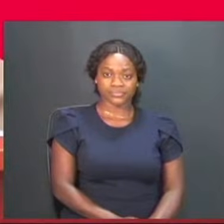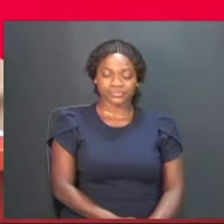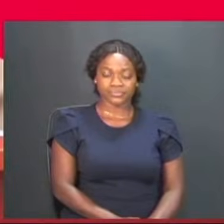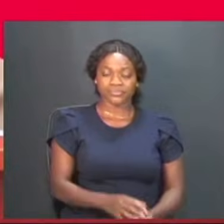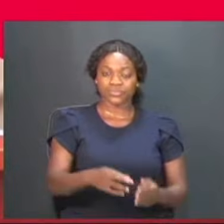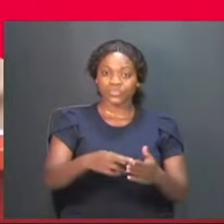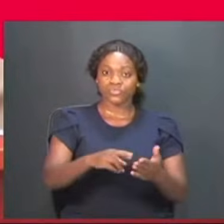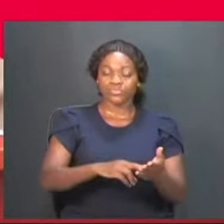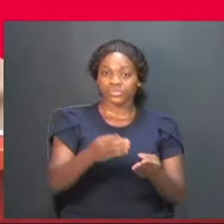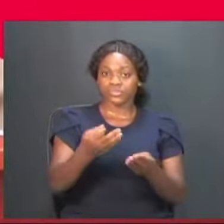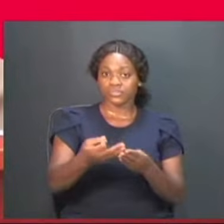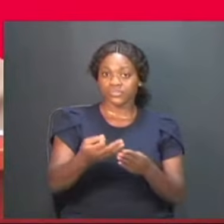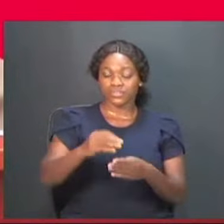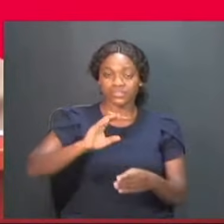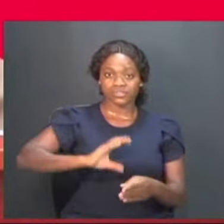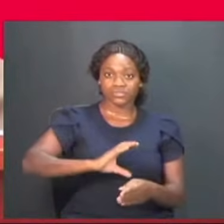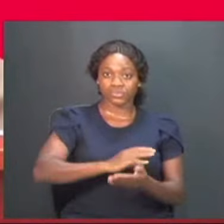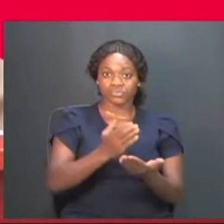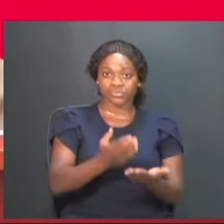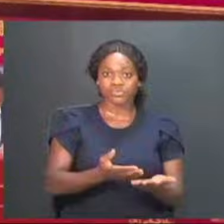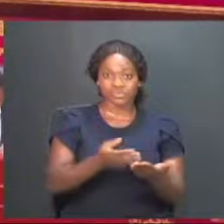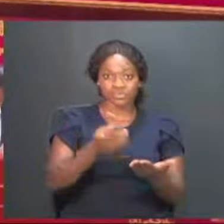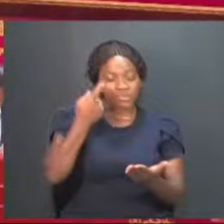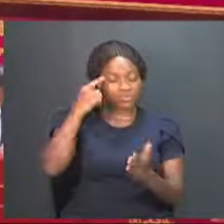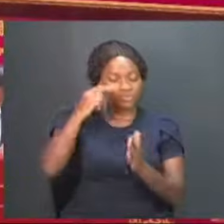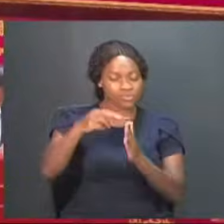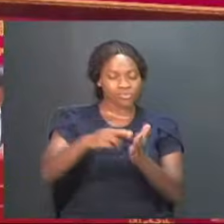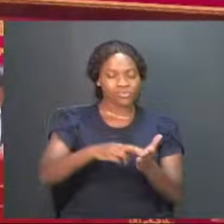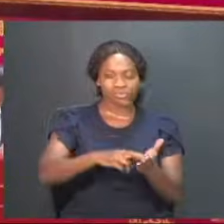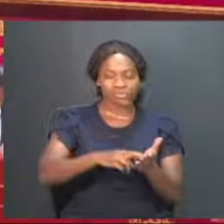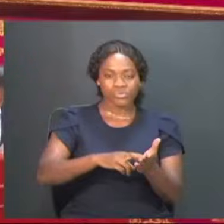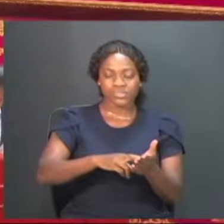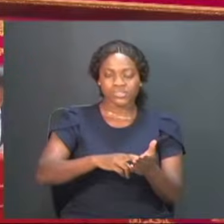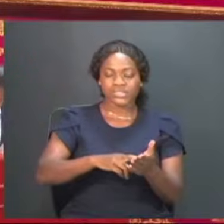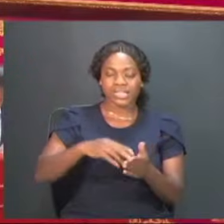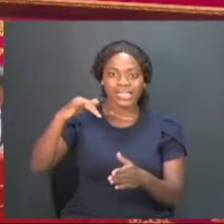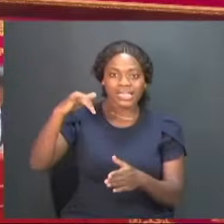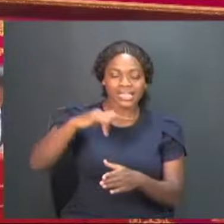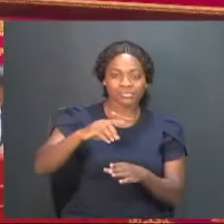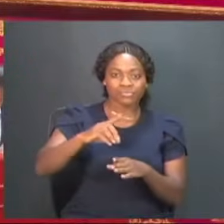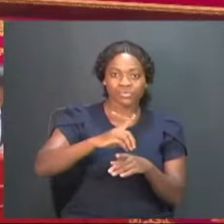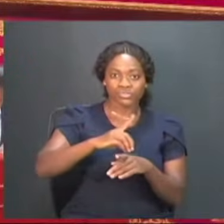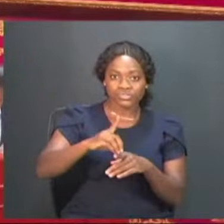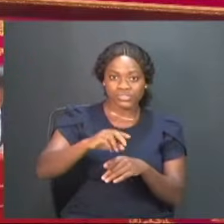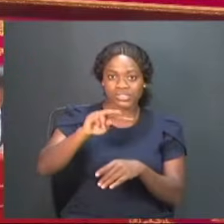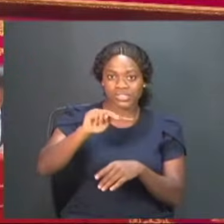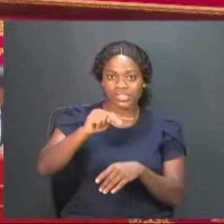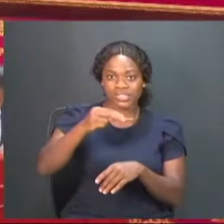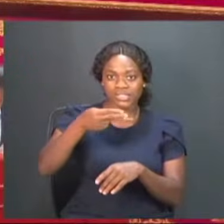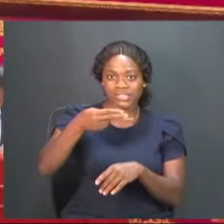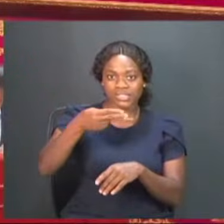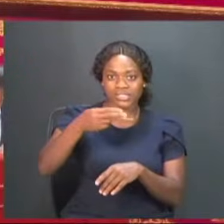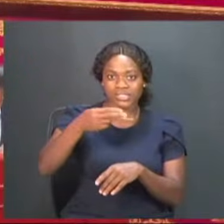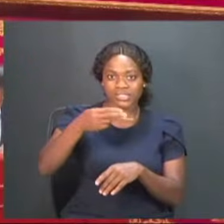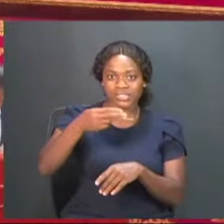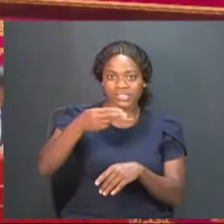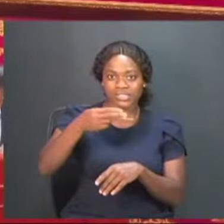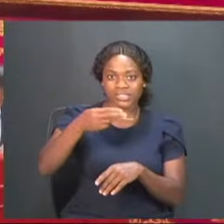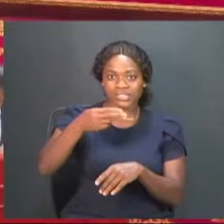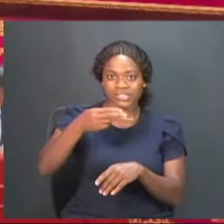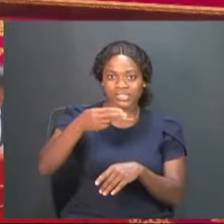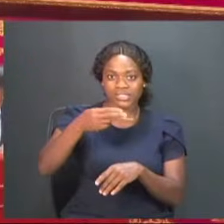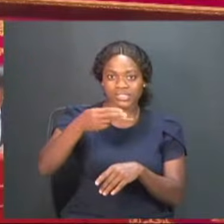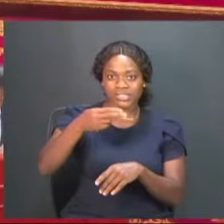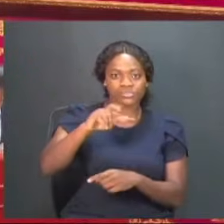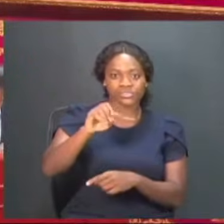Report of the Finance Committee on the request for the waiver of import duties, import NHIL, special import